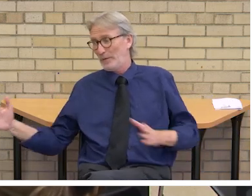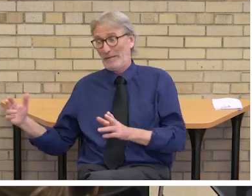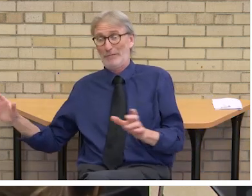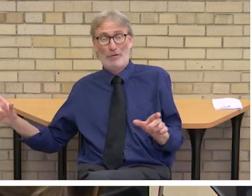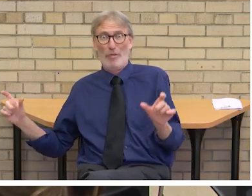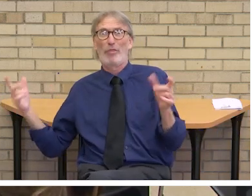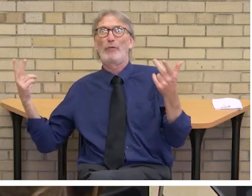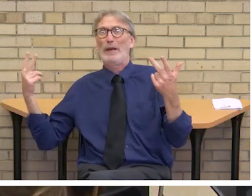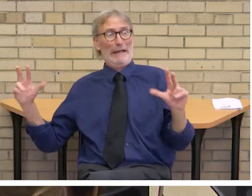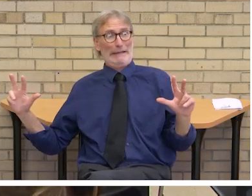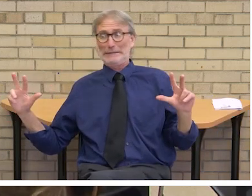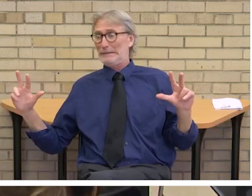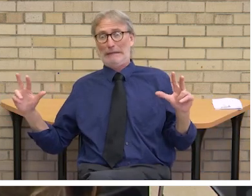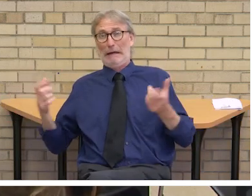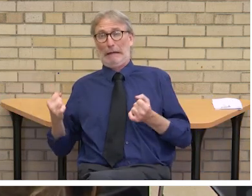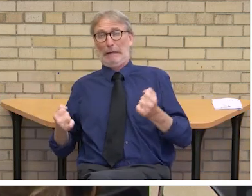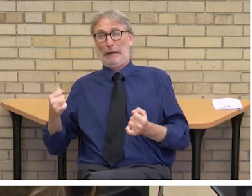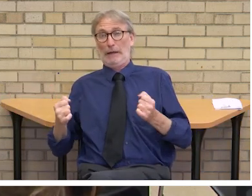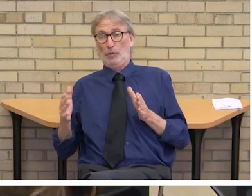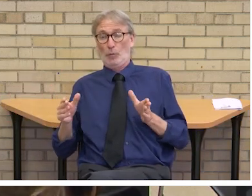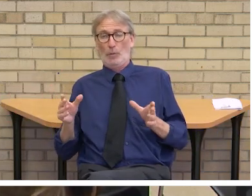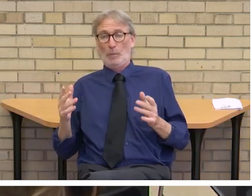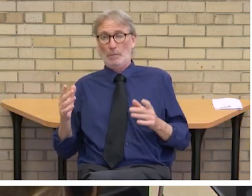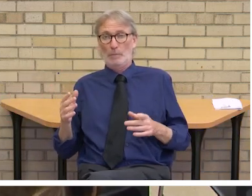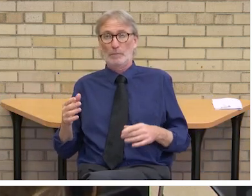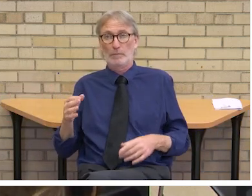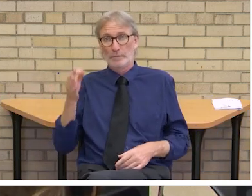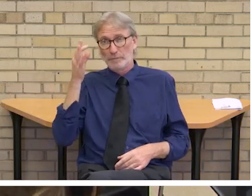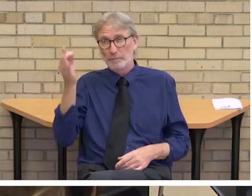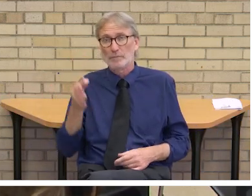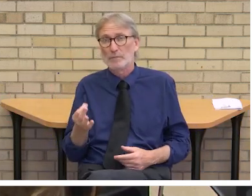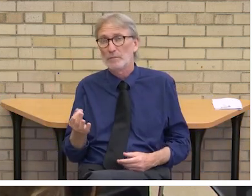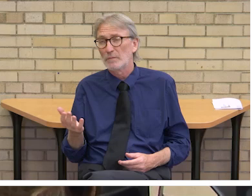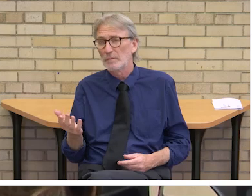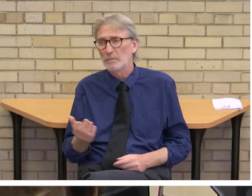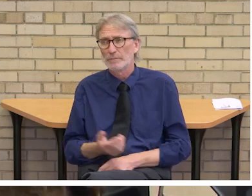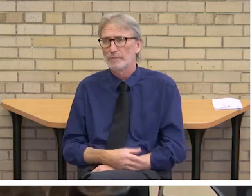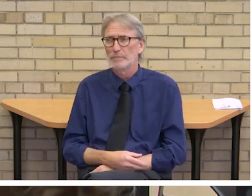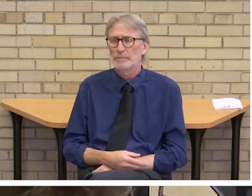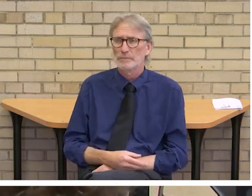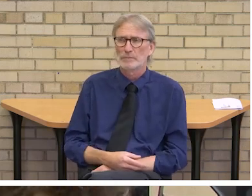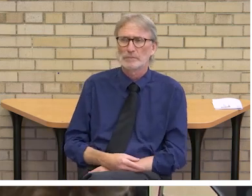either side before we're touching mirrors.